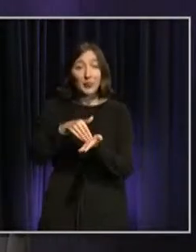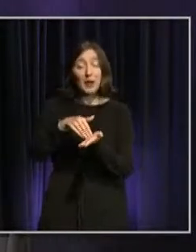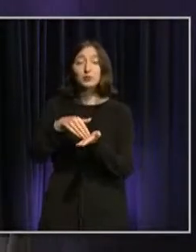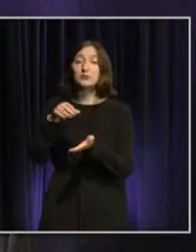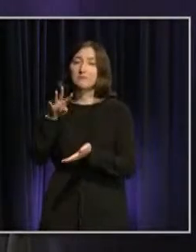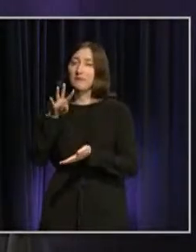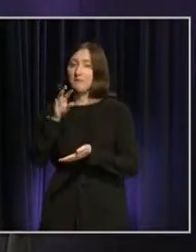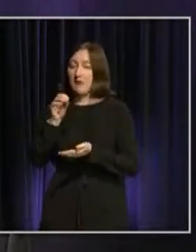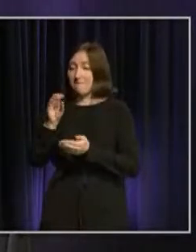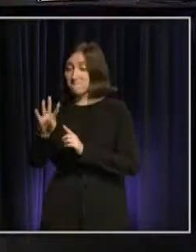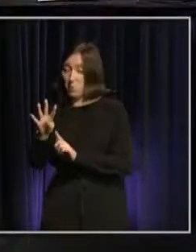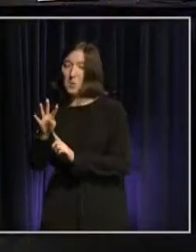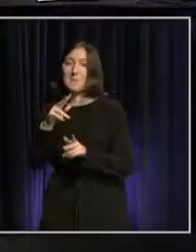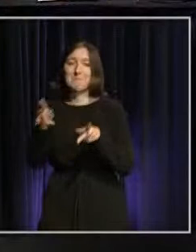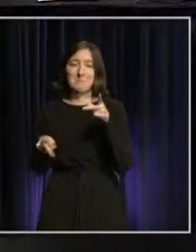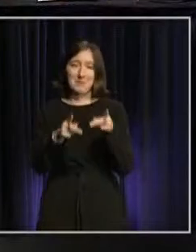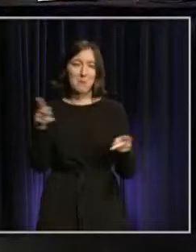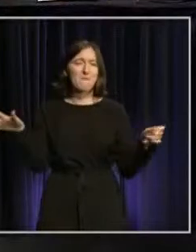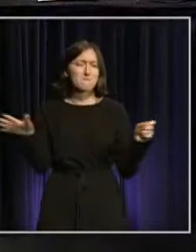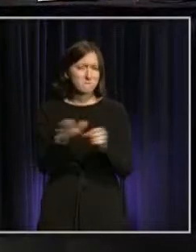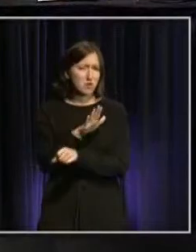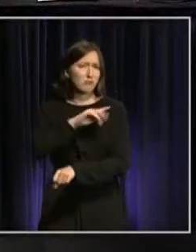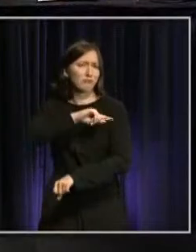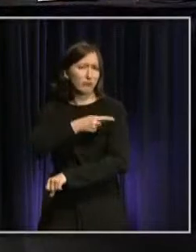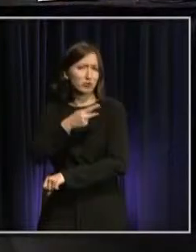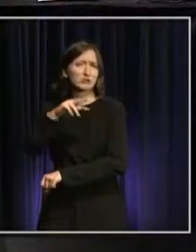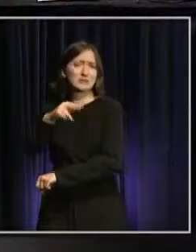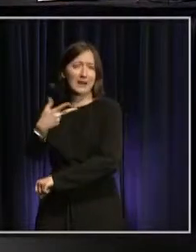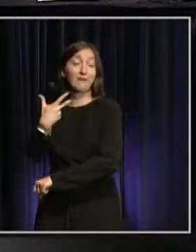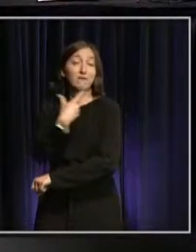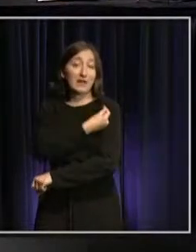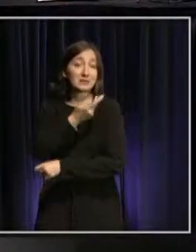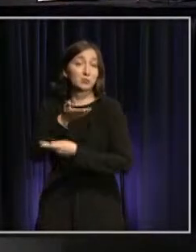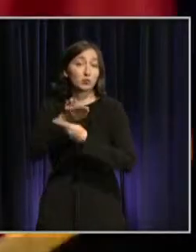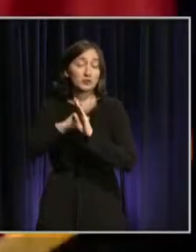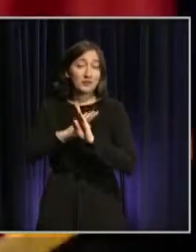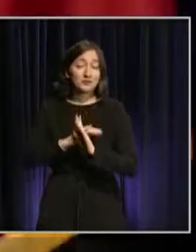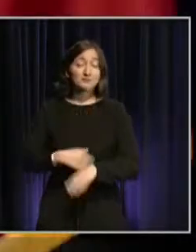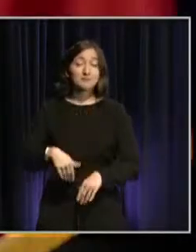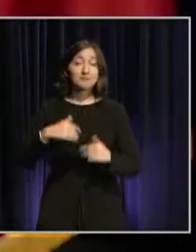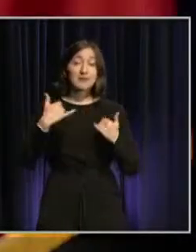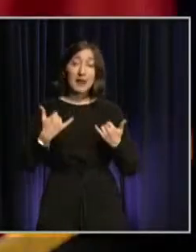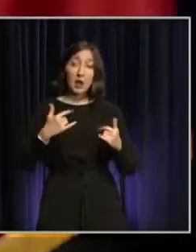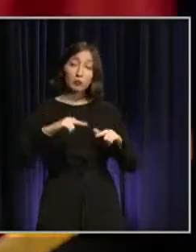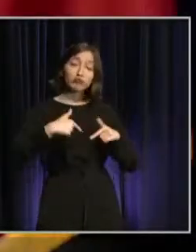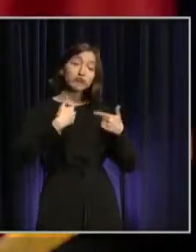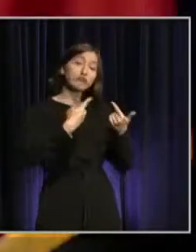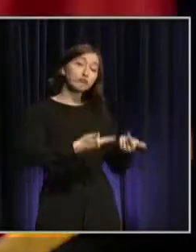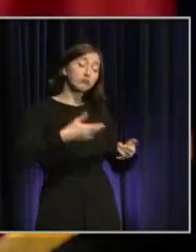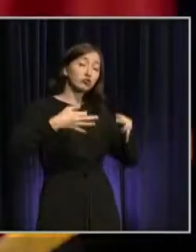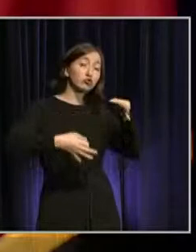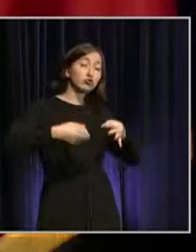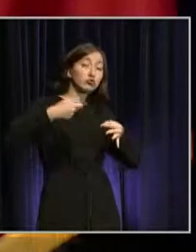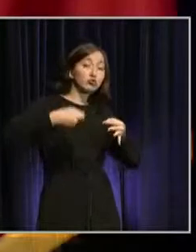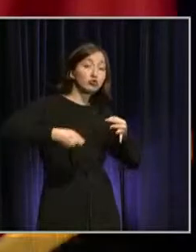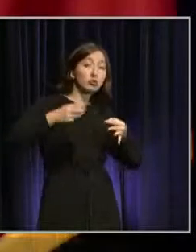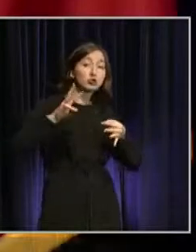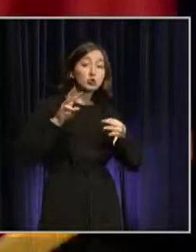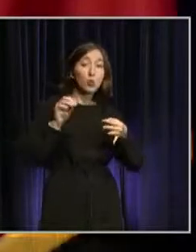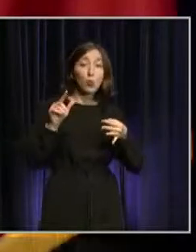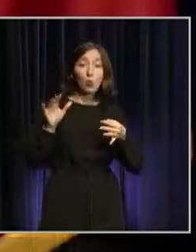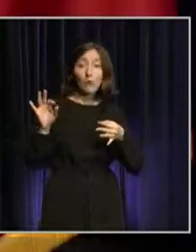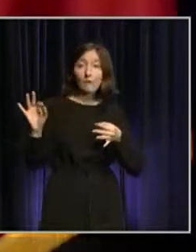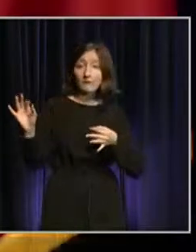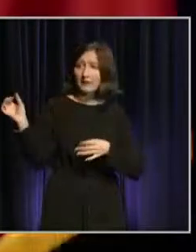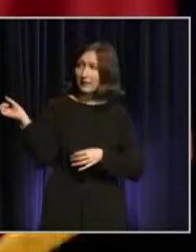news. Let me turn it now to Judge Wolff. Yeah, thanks, Mayor. And everything is certainly pointing in the right direction, but let's just kind of set the context for